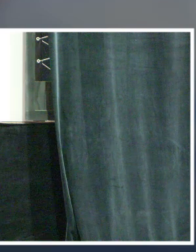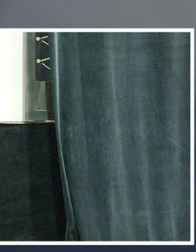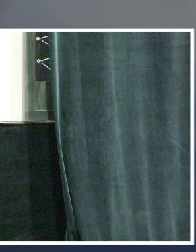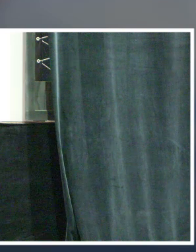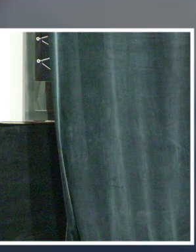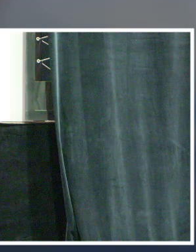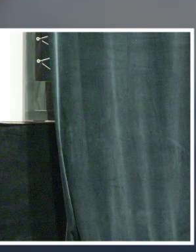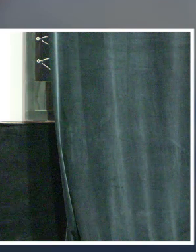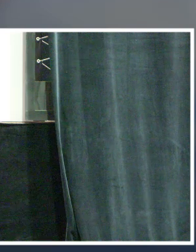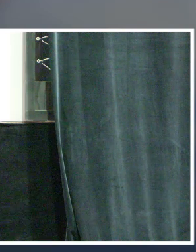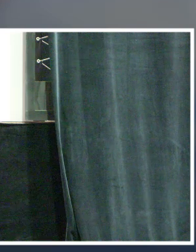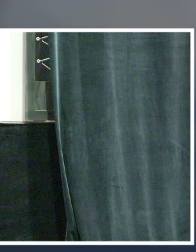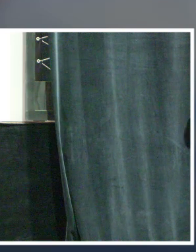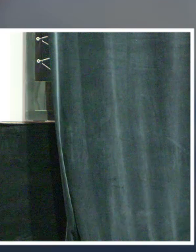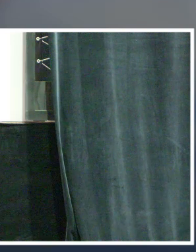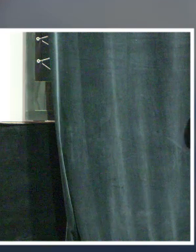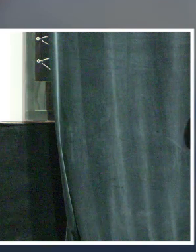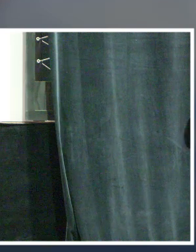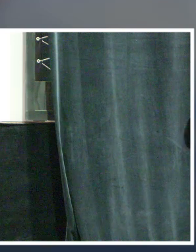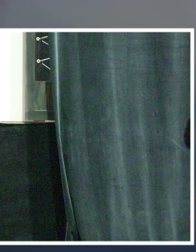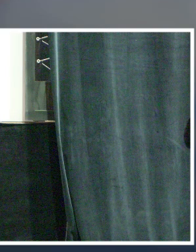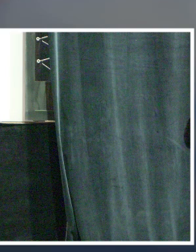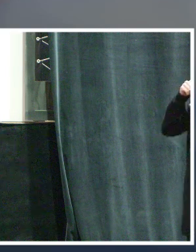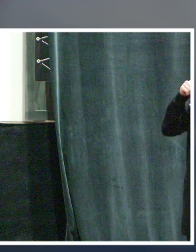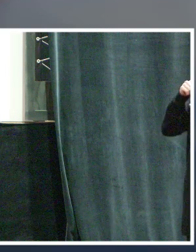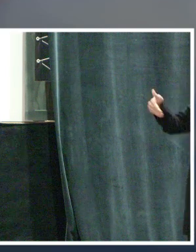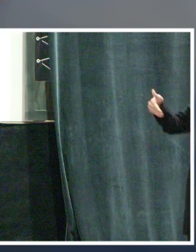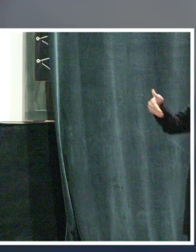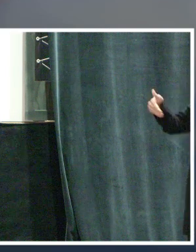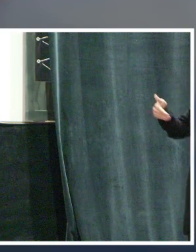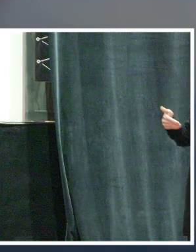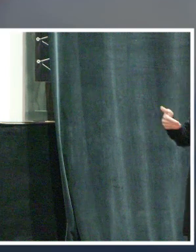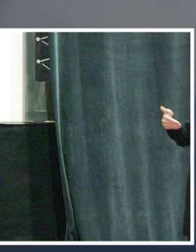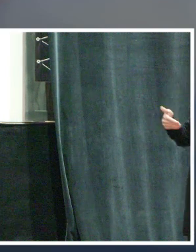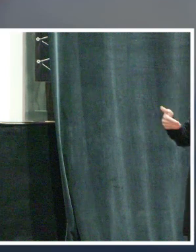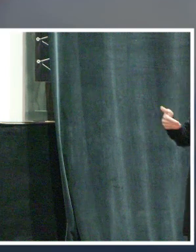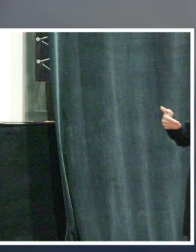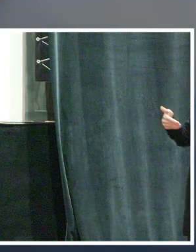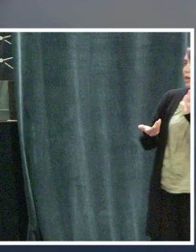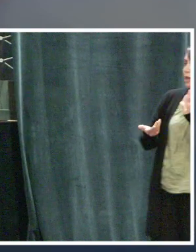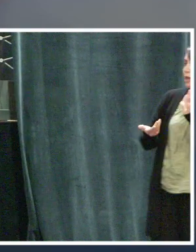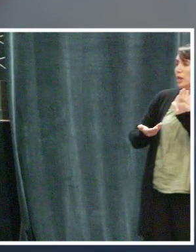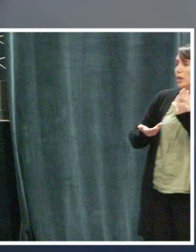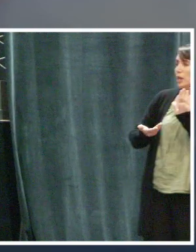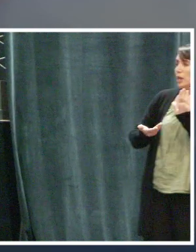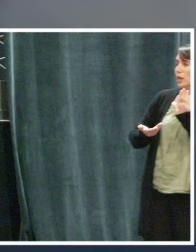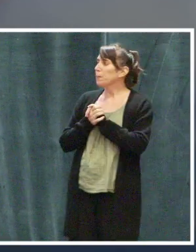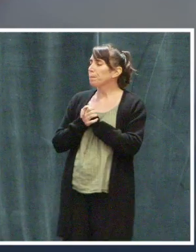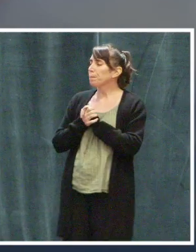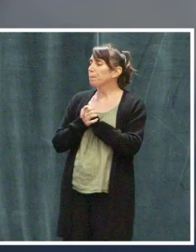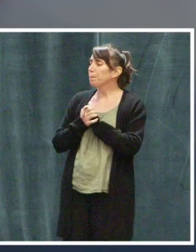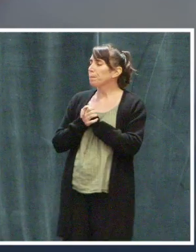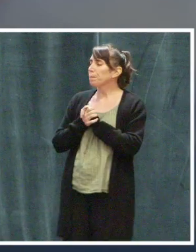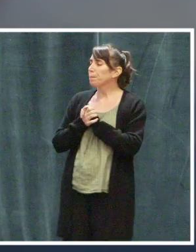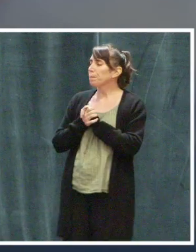we're introducing this. What we're showing here is an integral color concrete that